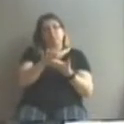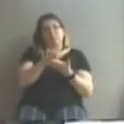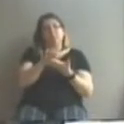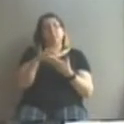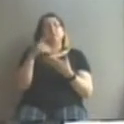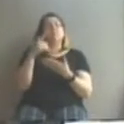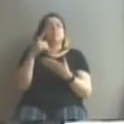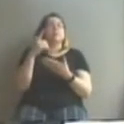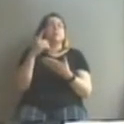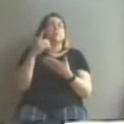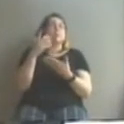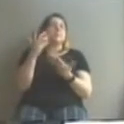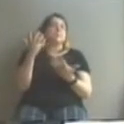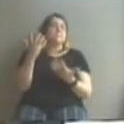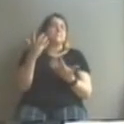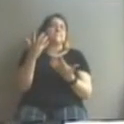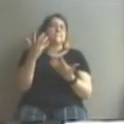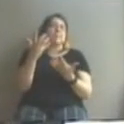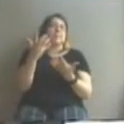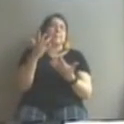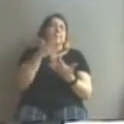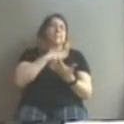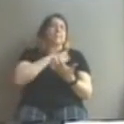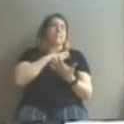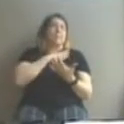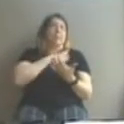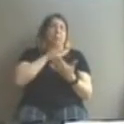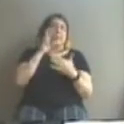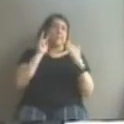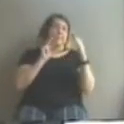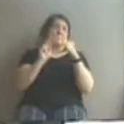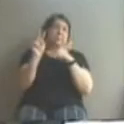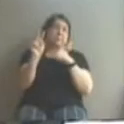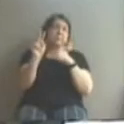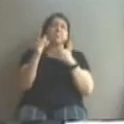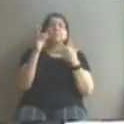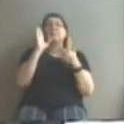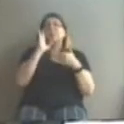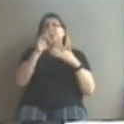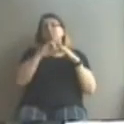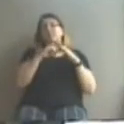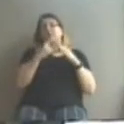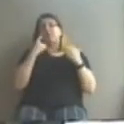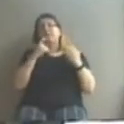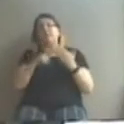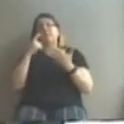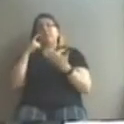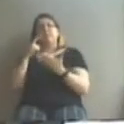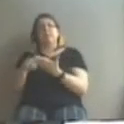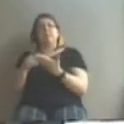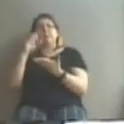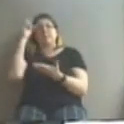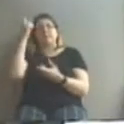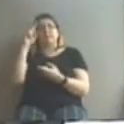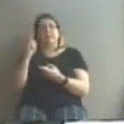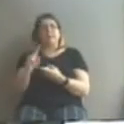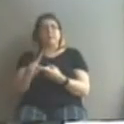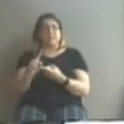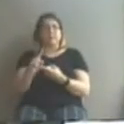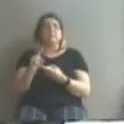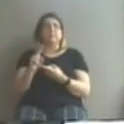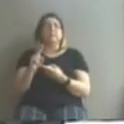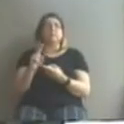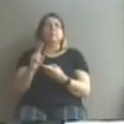we've had, you know, my hypothesis is we'll start to notice less runs